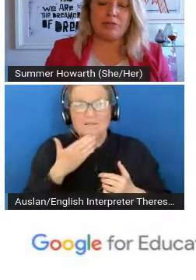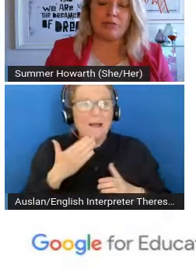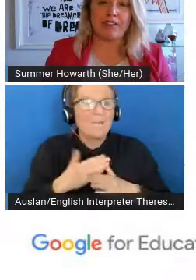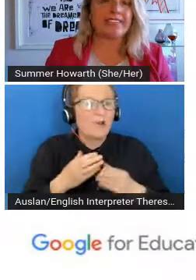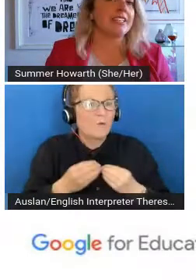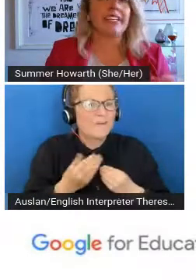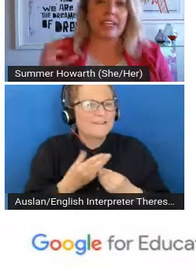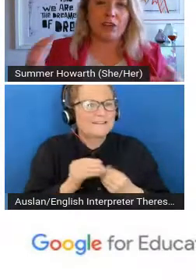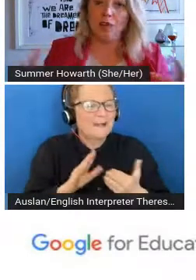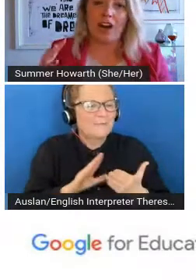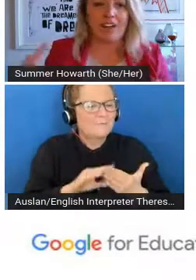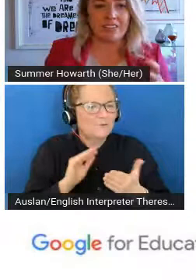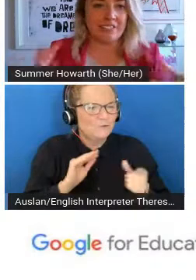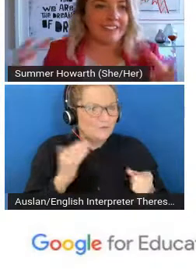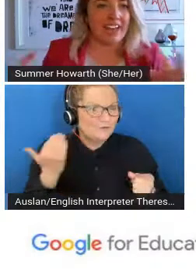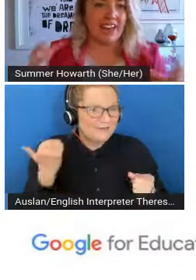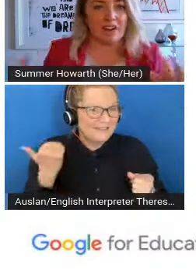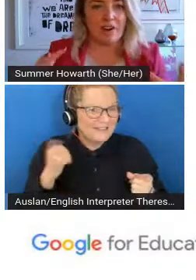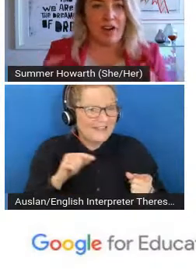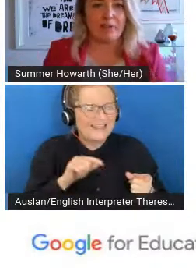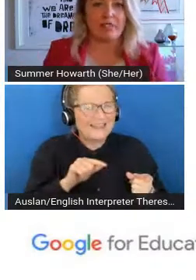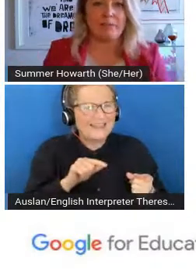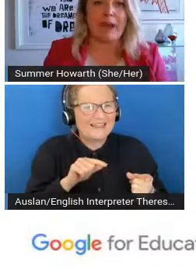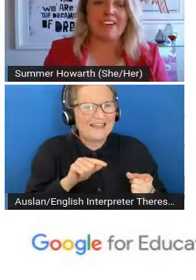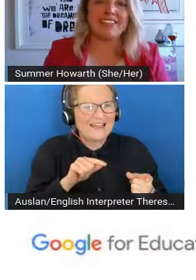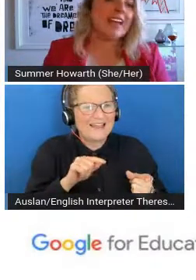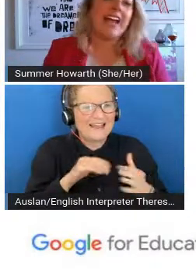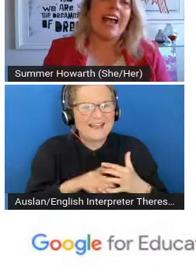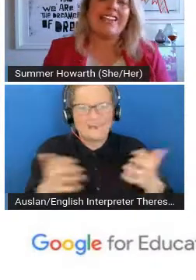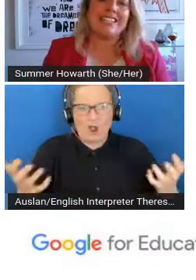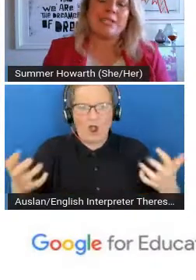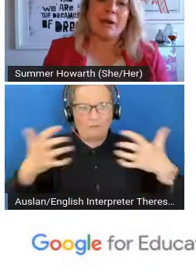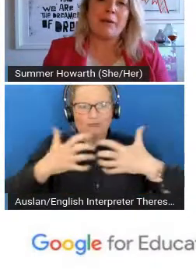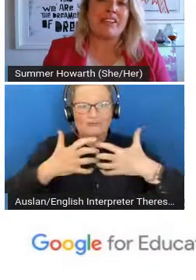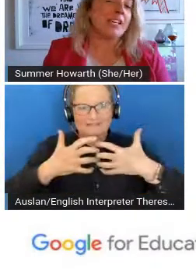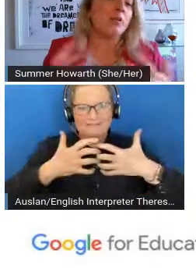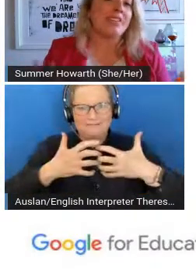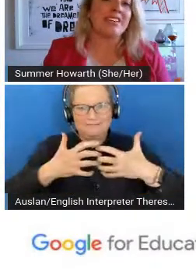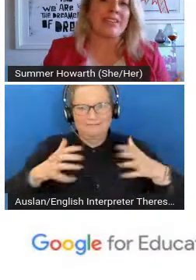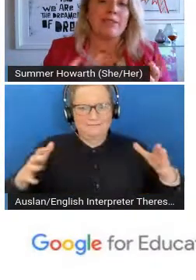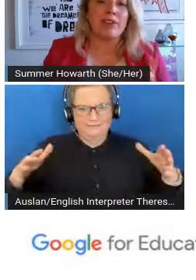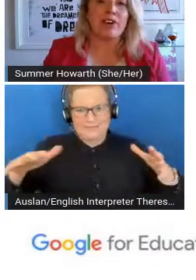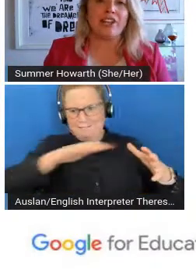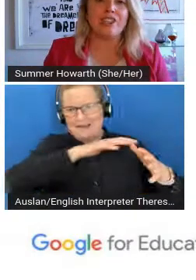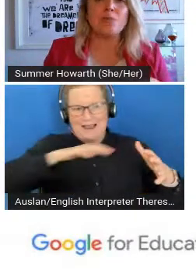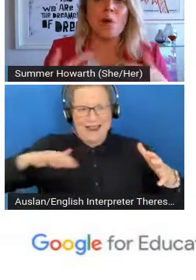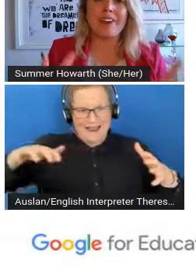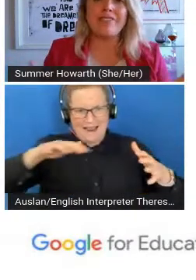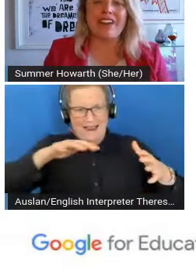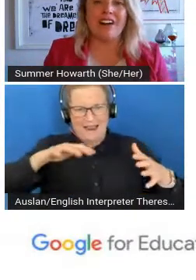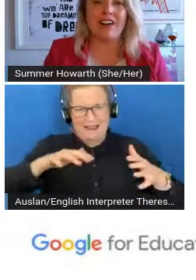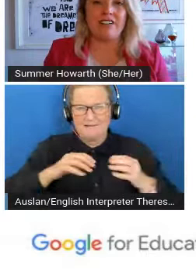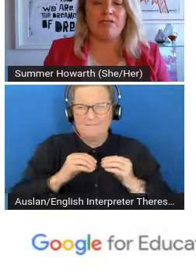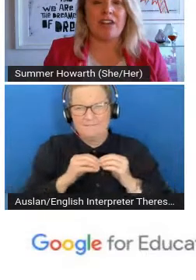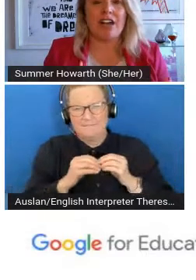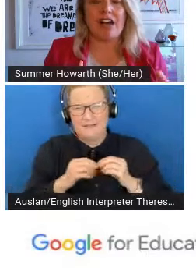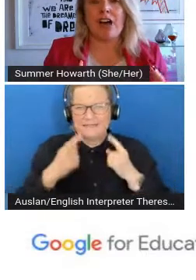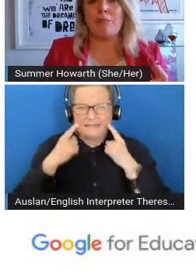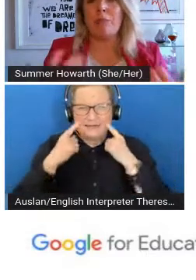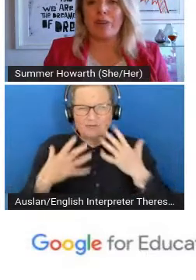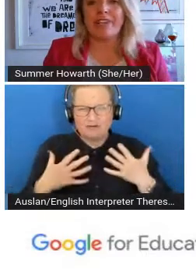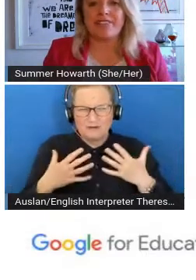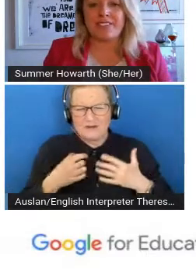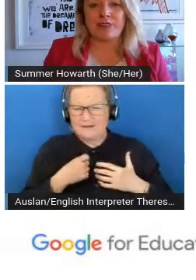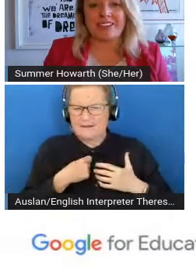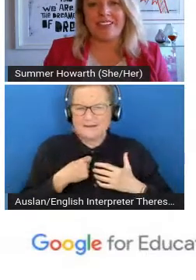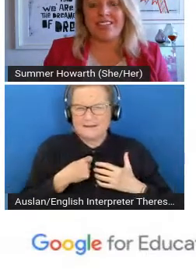students recently who are in that kind of hybrid space, and it does make me think with these demonstrations, one of their kind